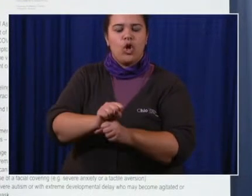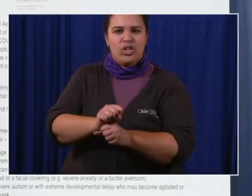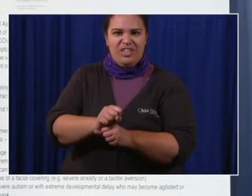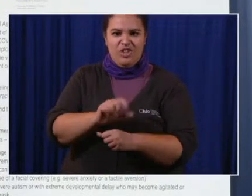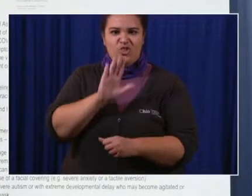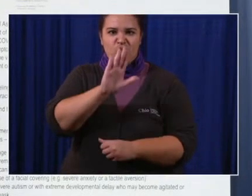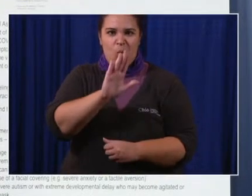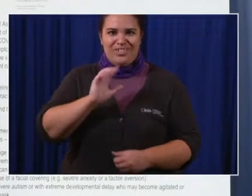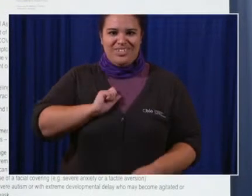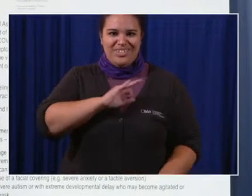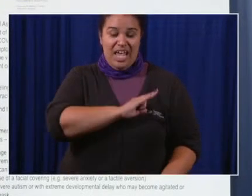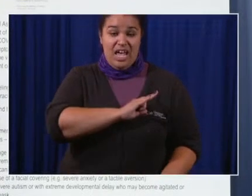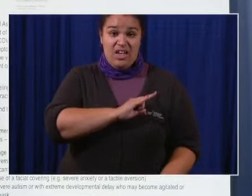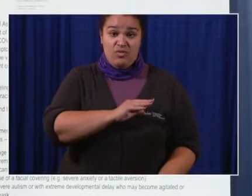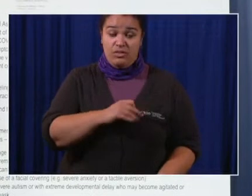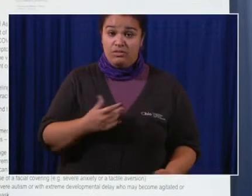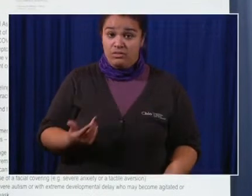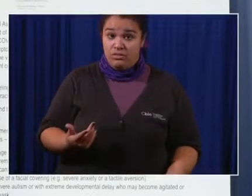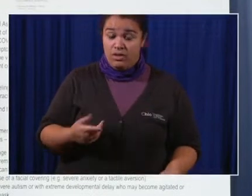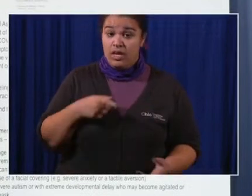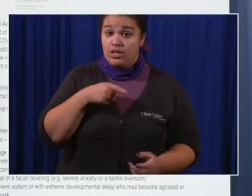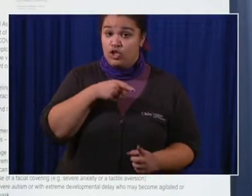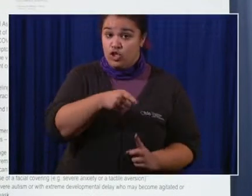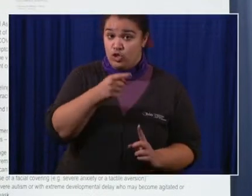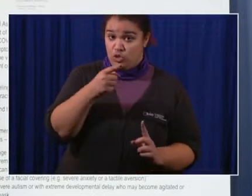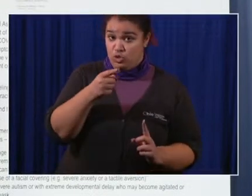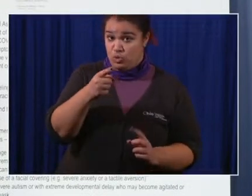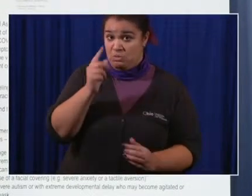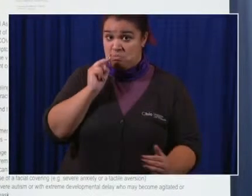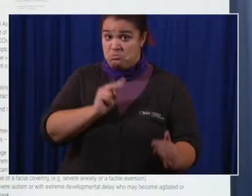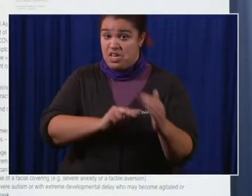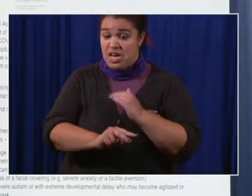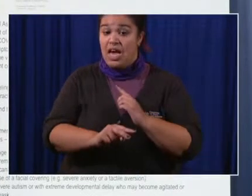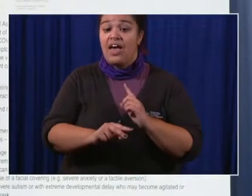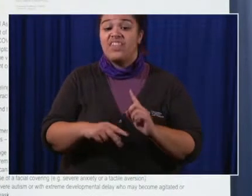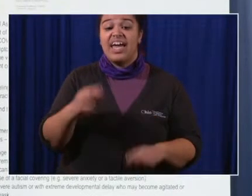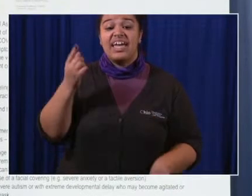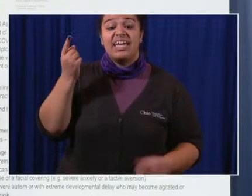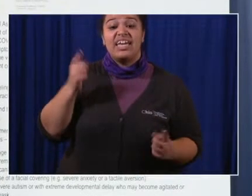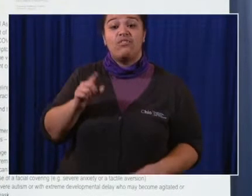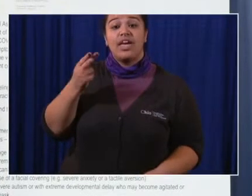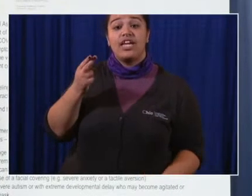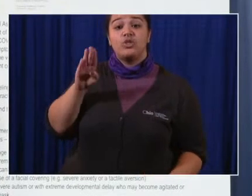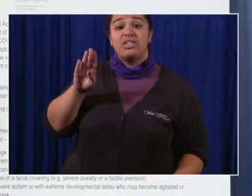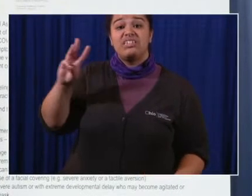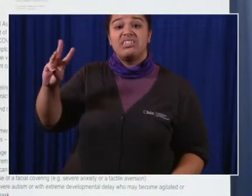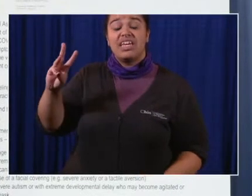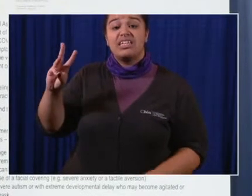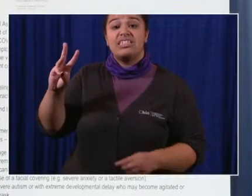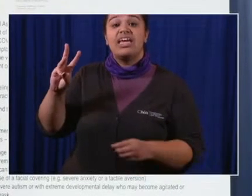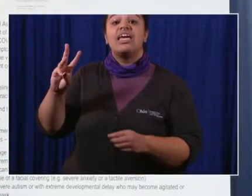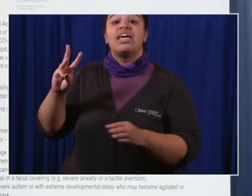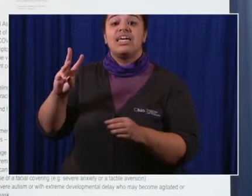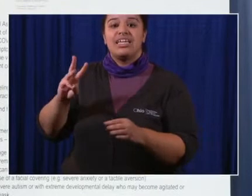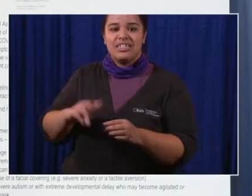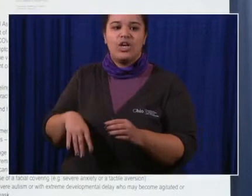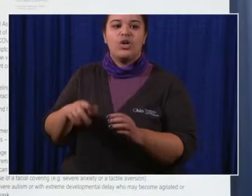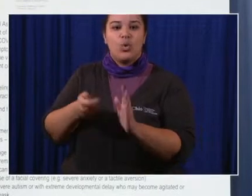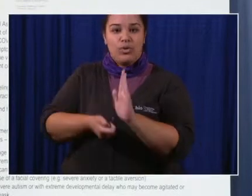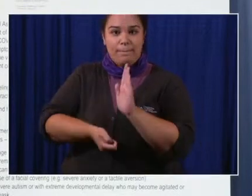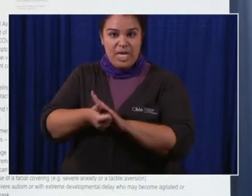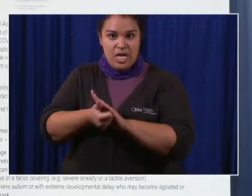lobby lawmakers to pass a replacement nuclear bailout if HB 6 is repealed?